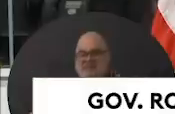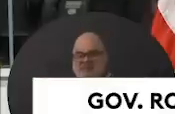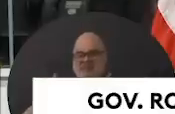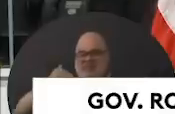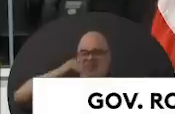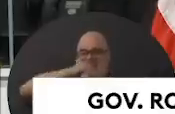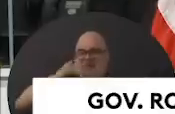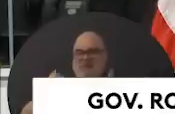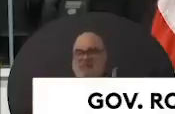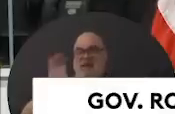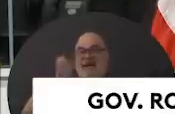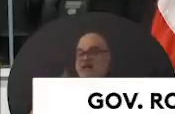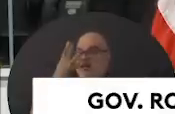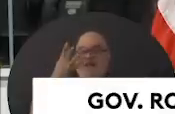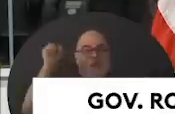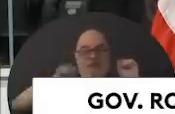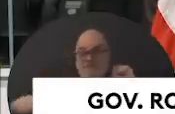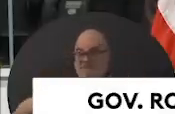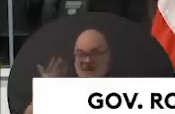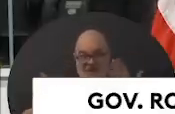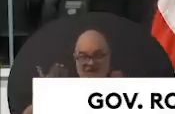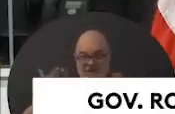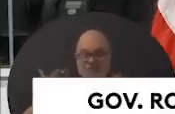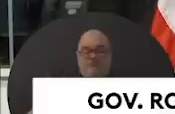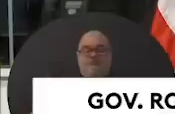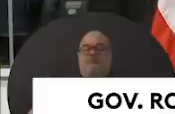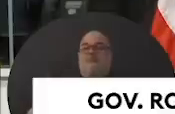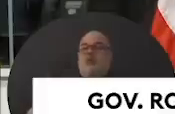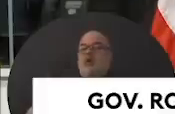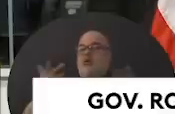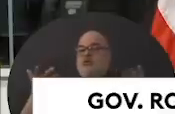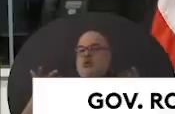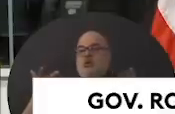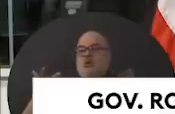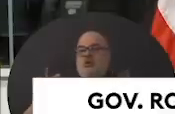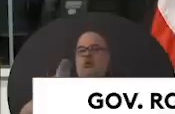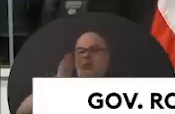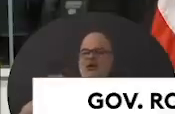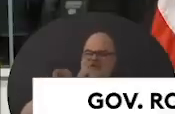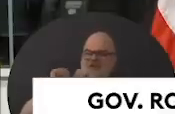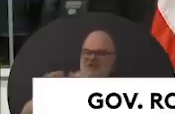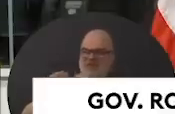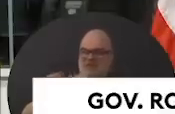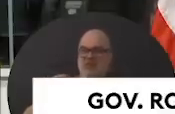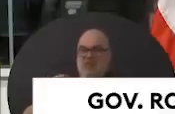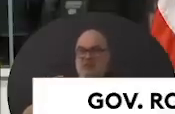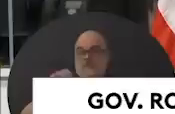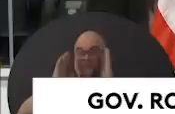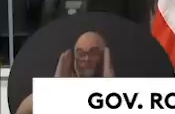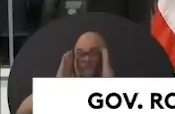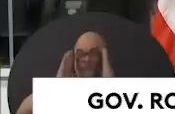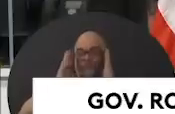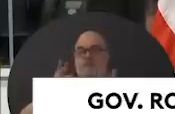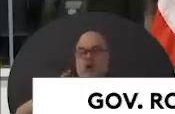that envelope of water will not stop due to high pressure or dry air. That has no bearing on